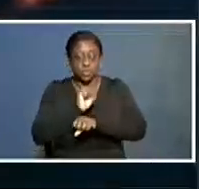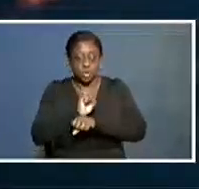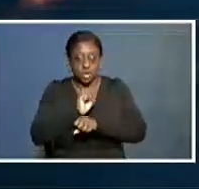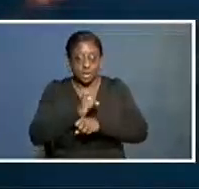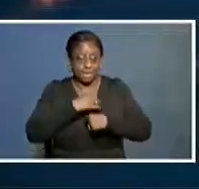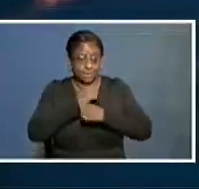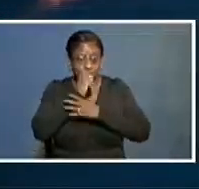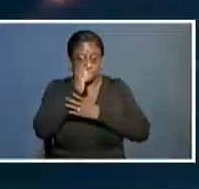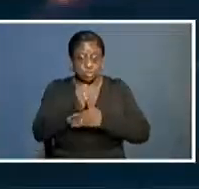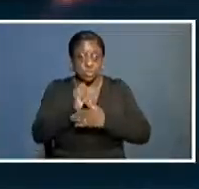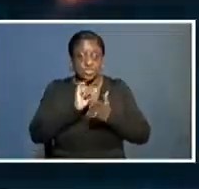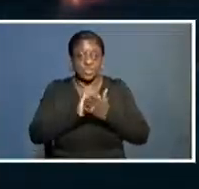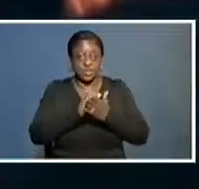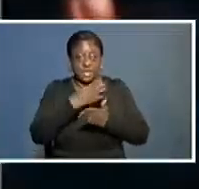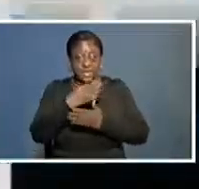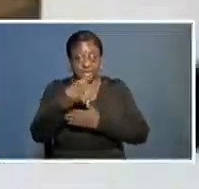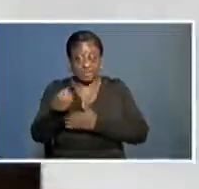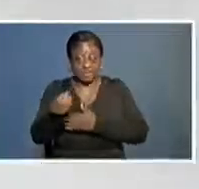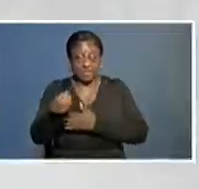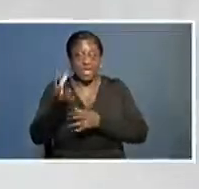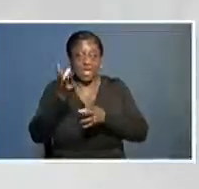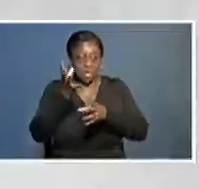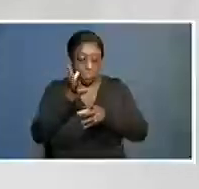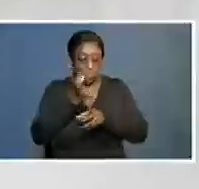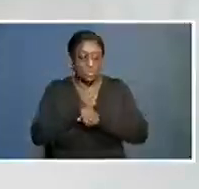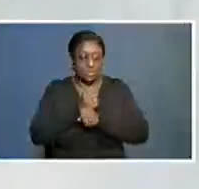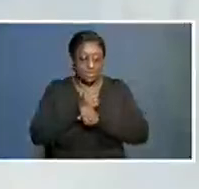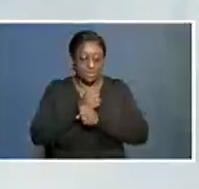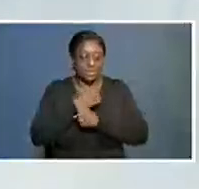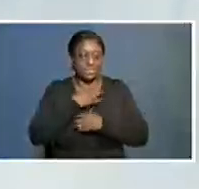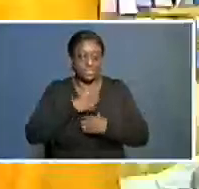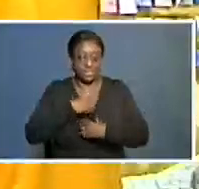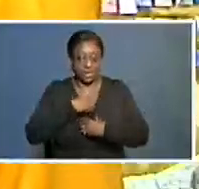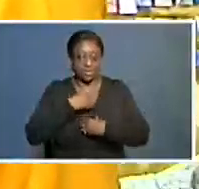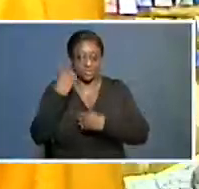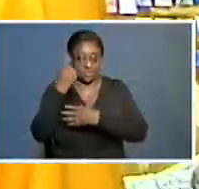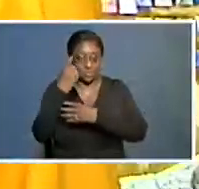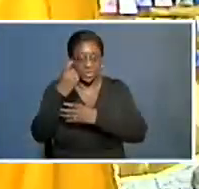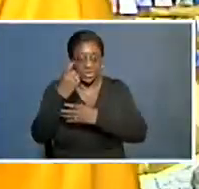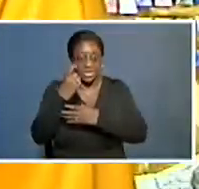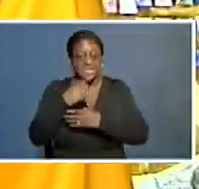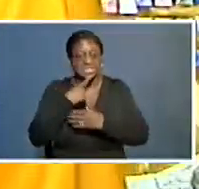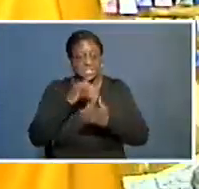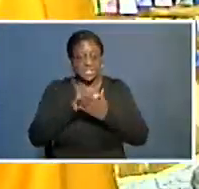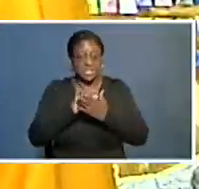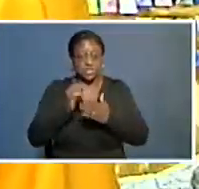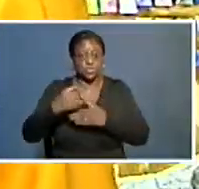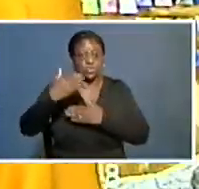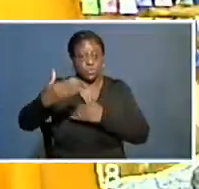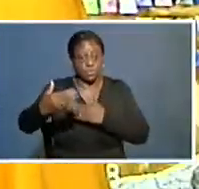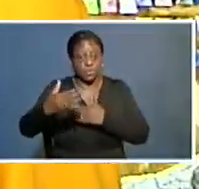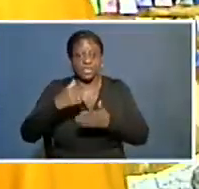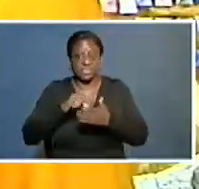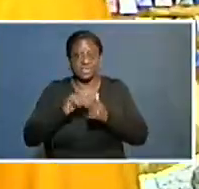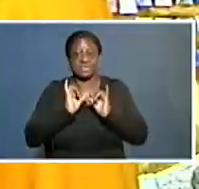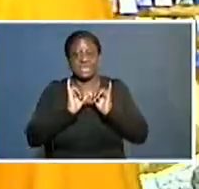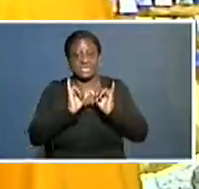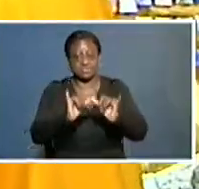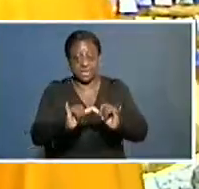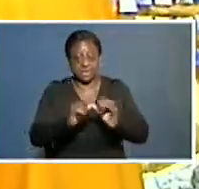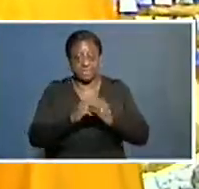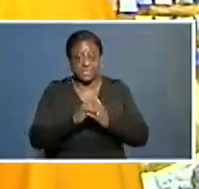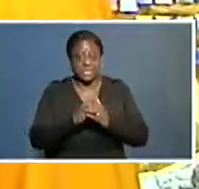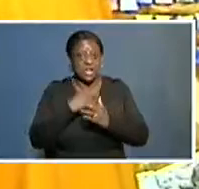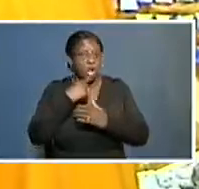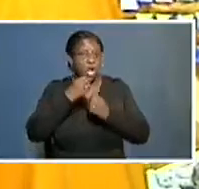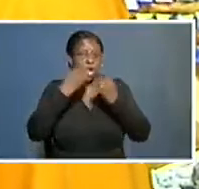ensure that when I go, I secure the W. Probably going to be right in Florida, right there. Go there and then expand from there. Because I know there's a lot of